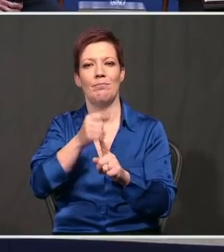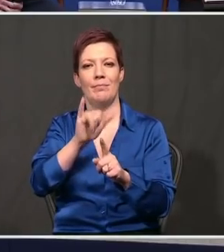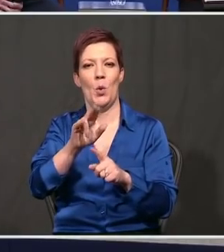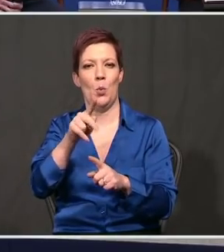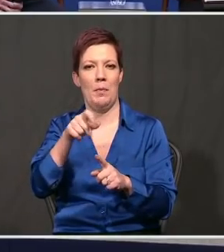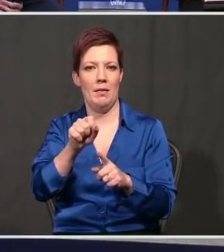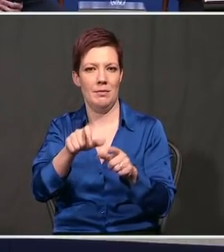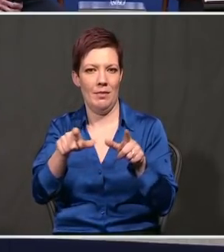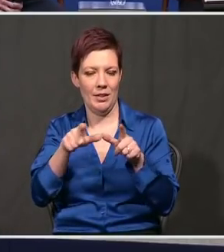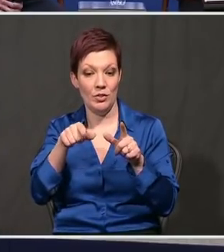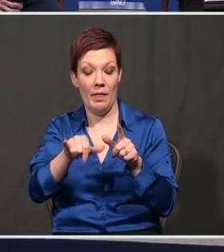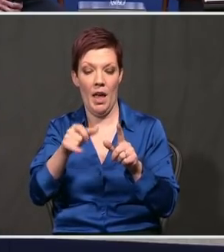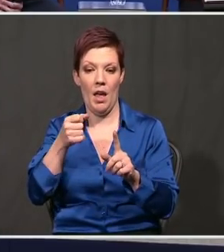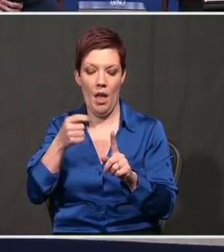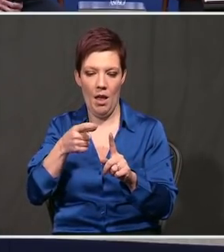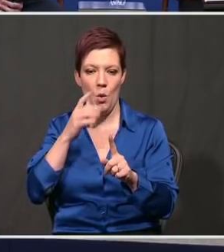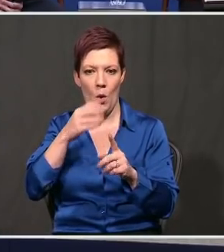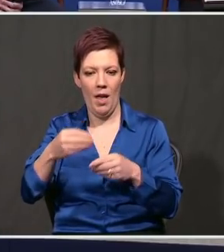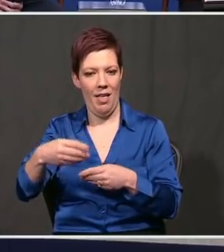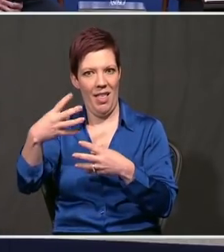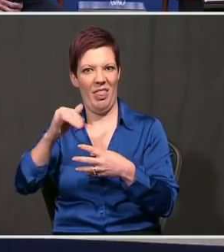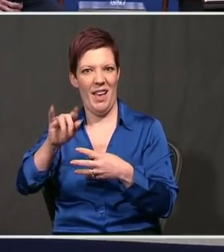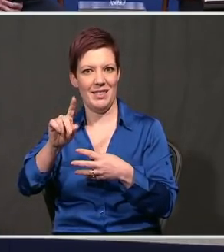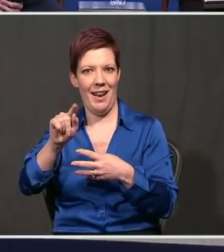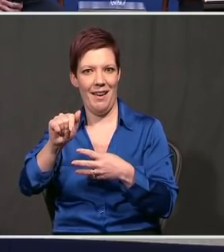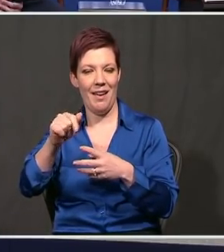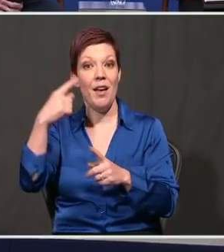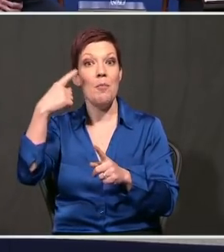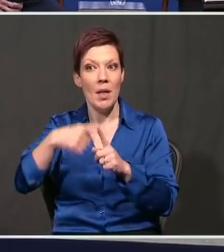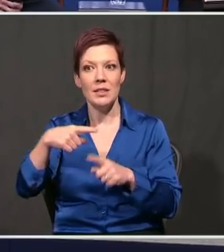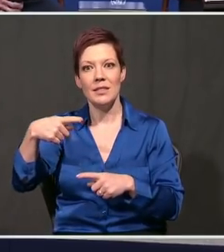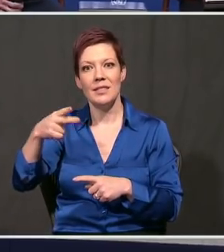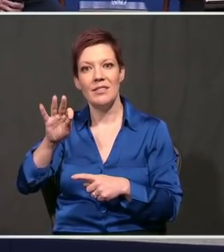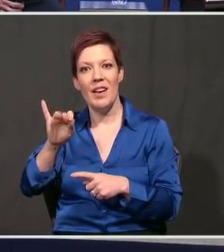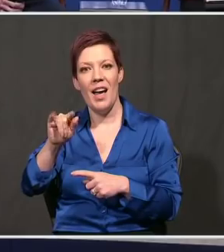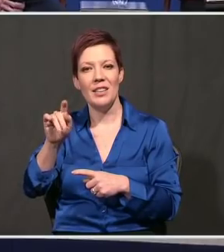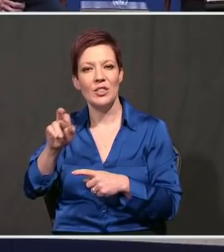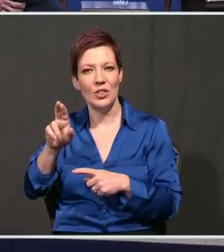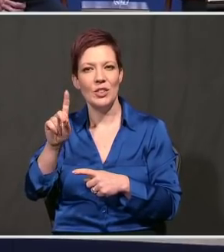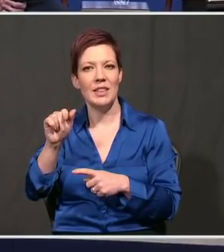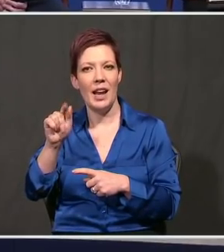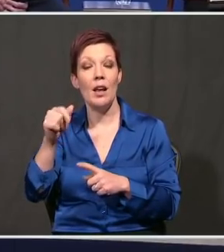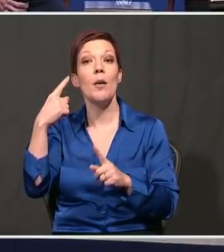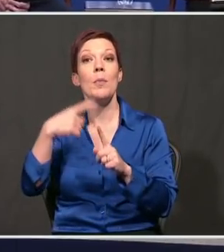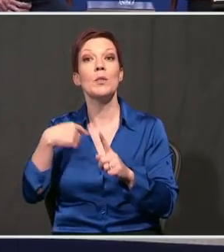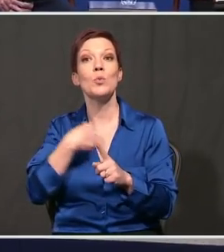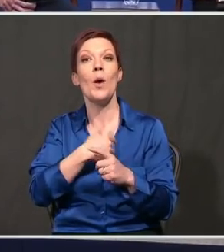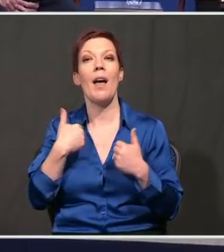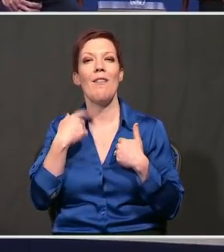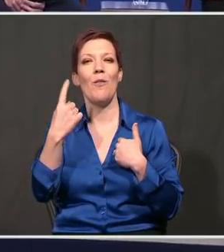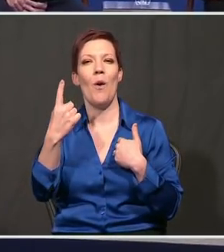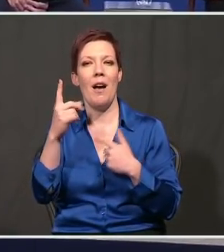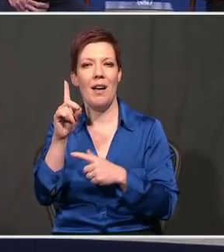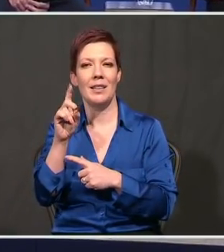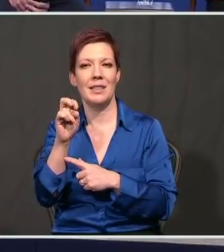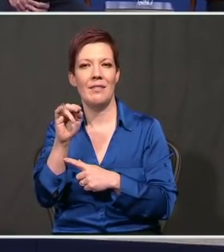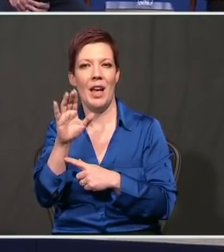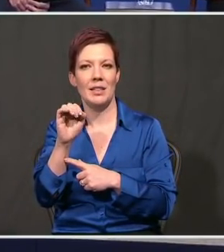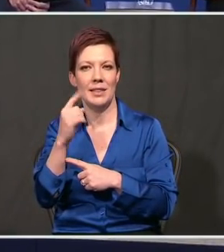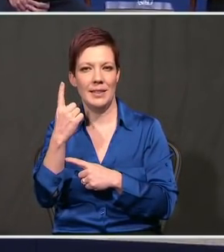we'll have that data, we'll have the Pfizer data, and on top of that, we have a Sentry device, which I'll ask Charlton to pull